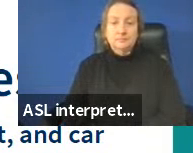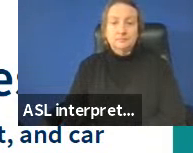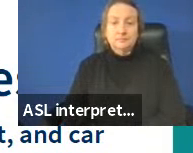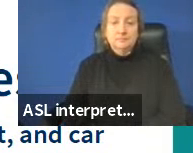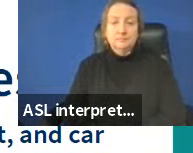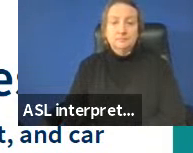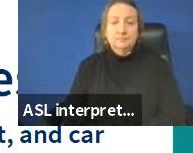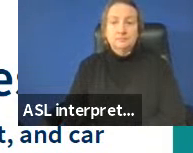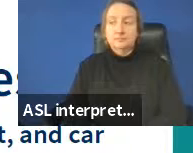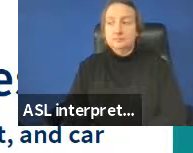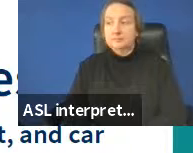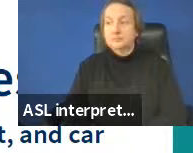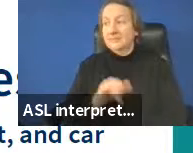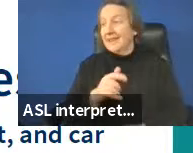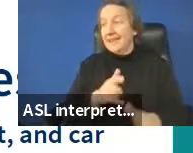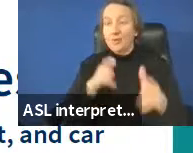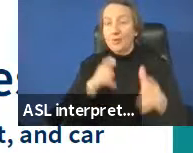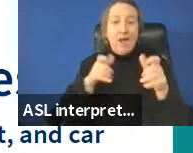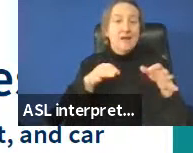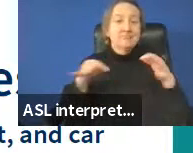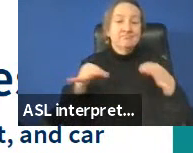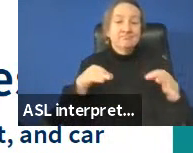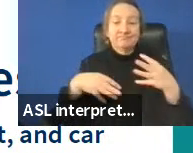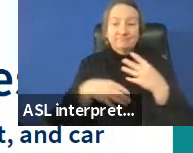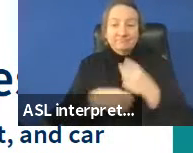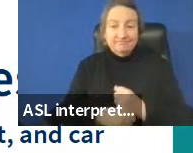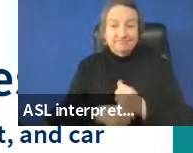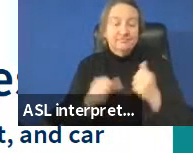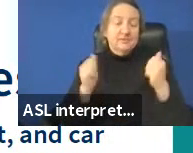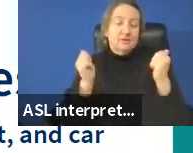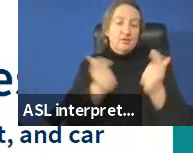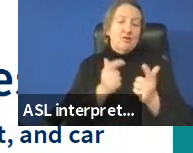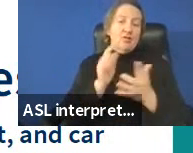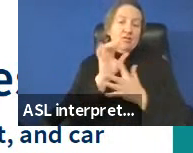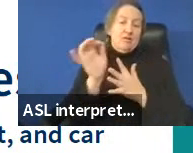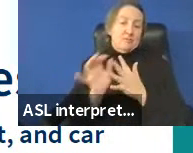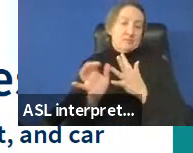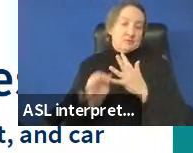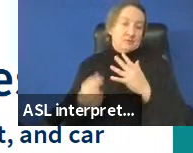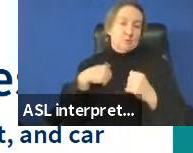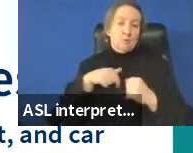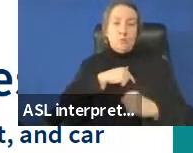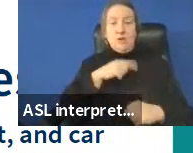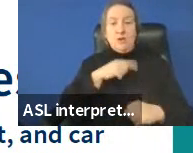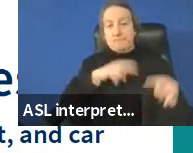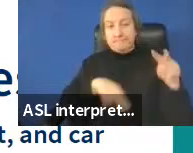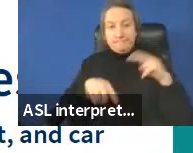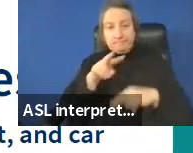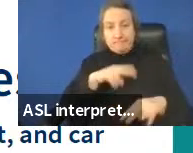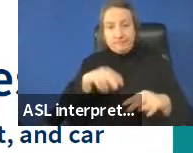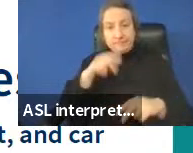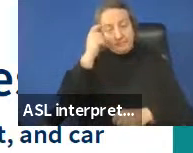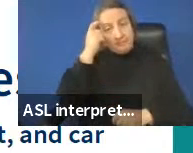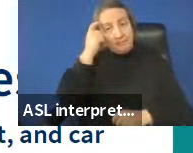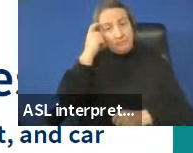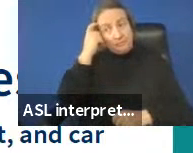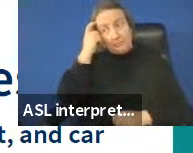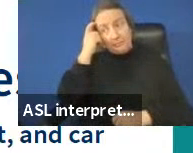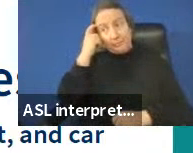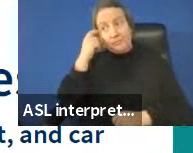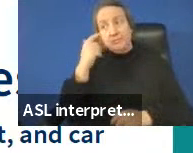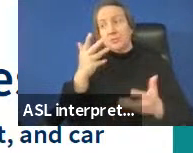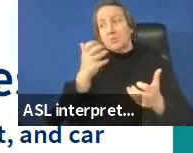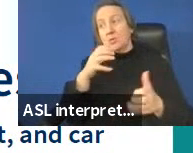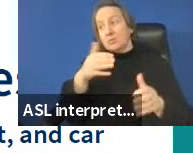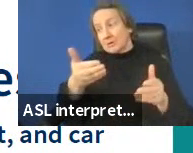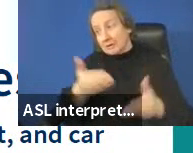That is a very quick summary of all of the options we are looking at. We wanted to